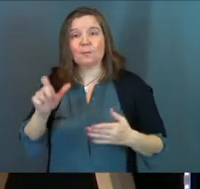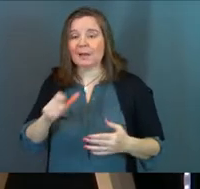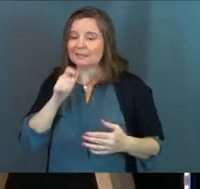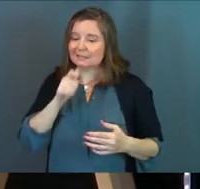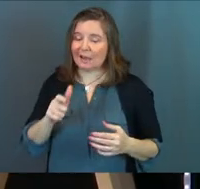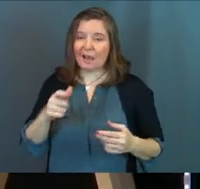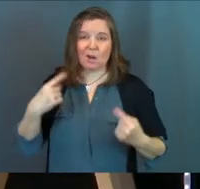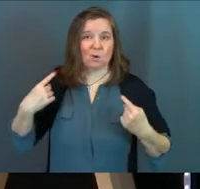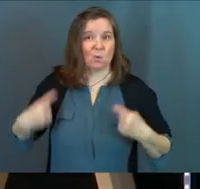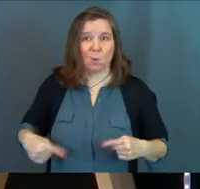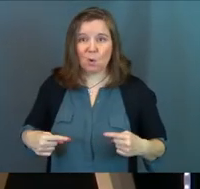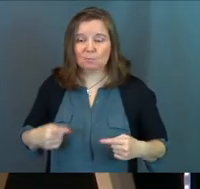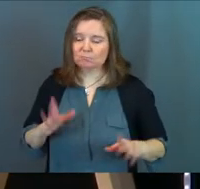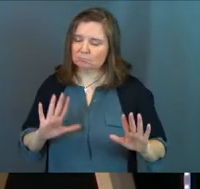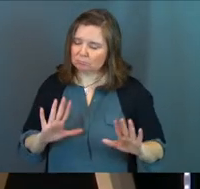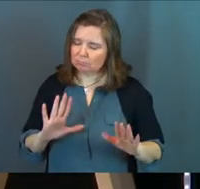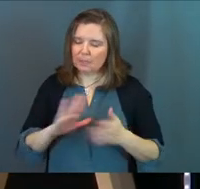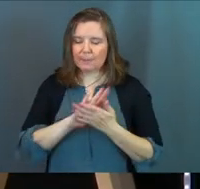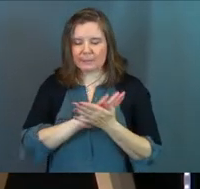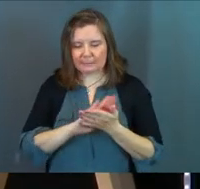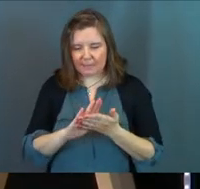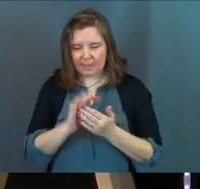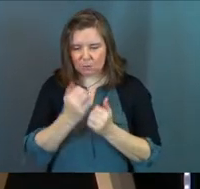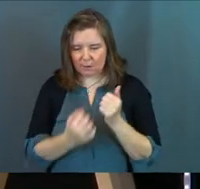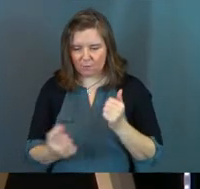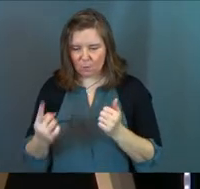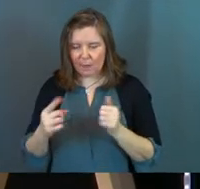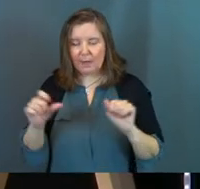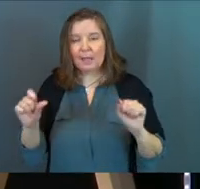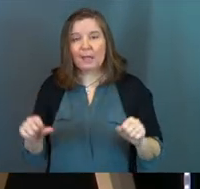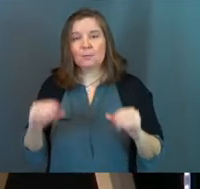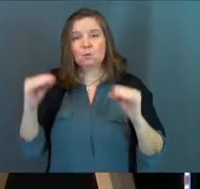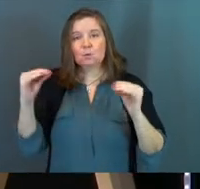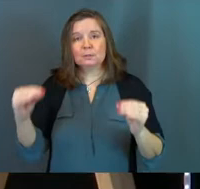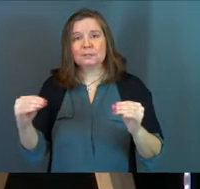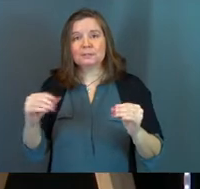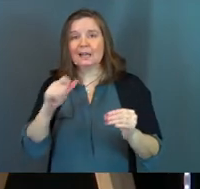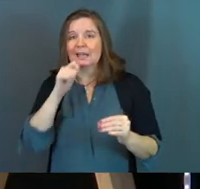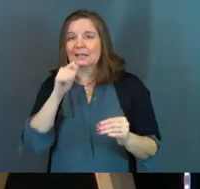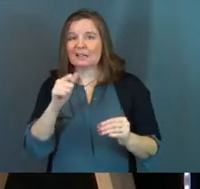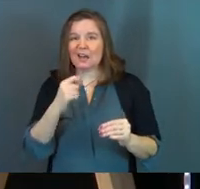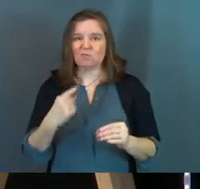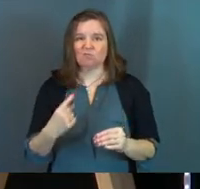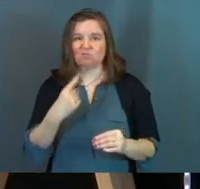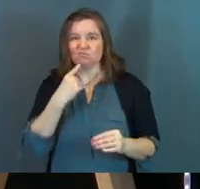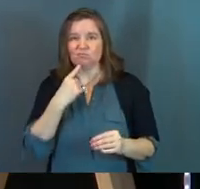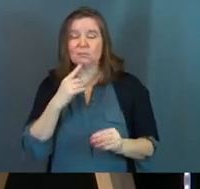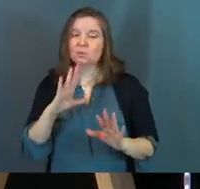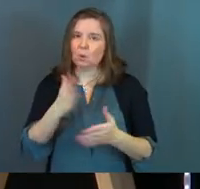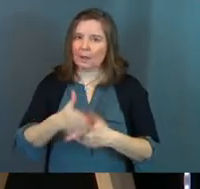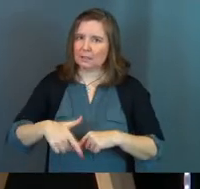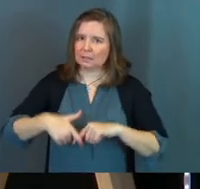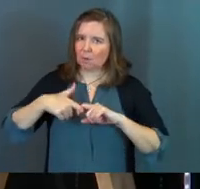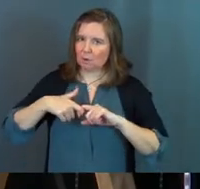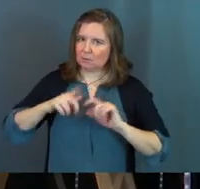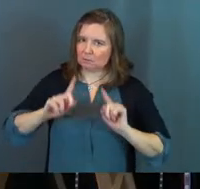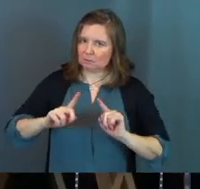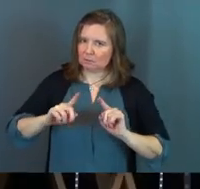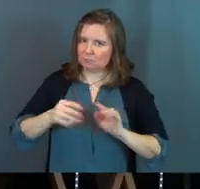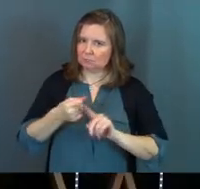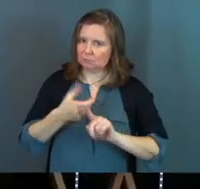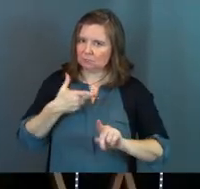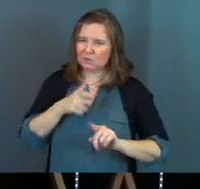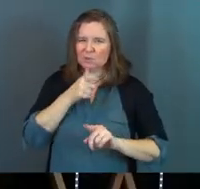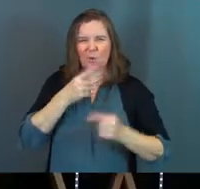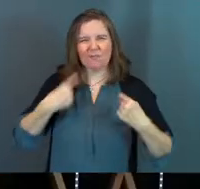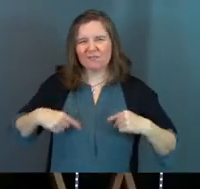must not quarrel. Instead, he must be kind to everyone, able to teach, and not resentful." So let's just pause there really, really quick. So